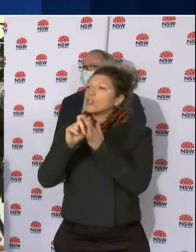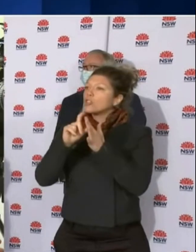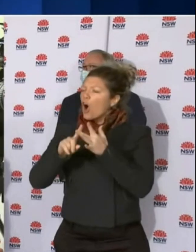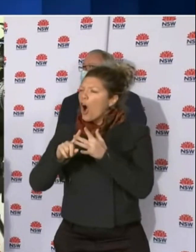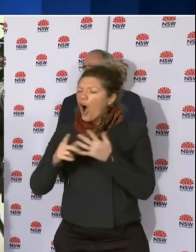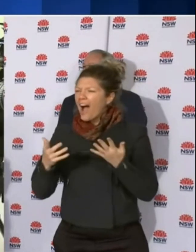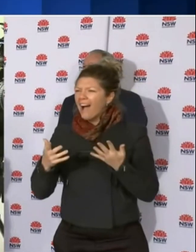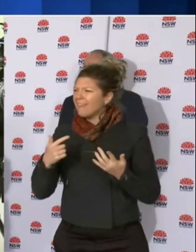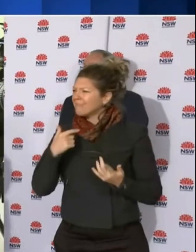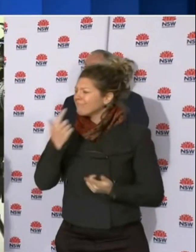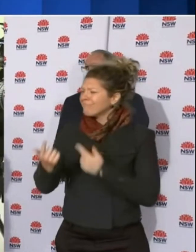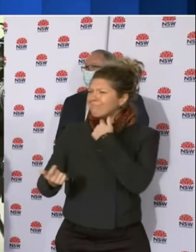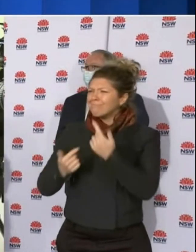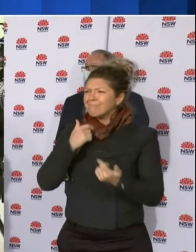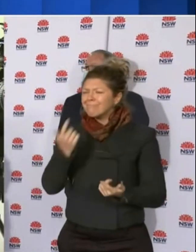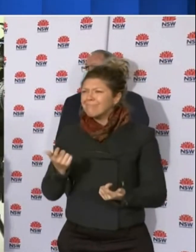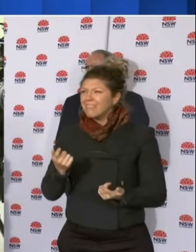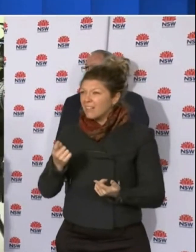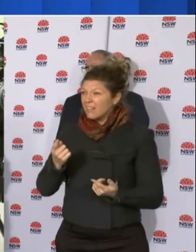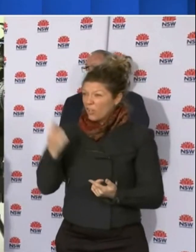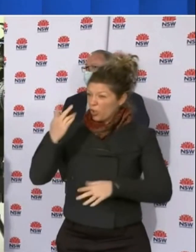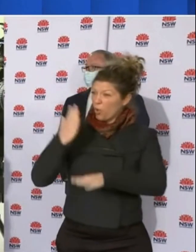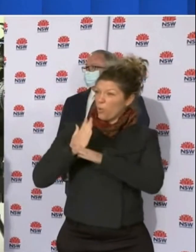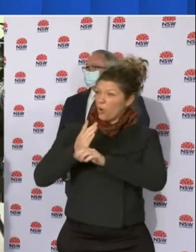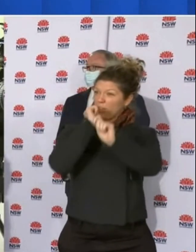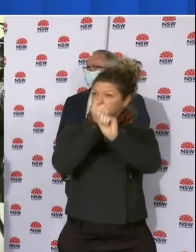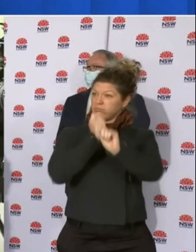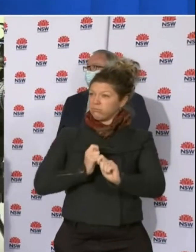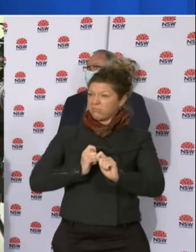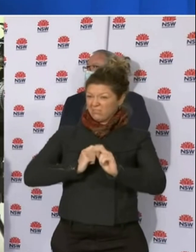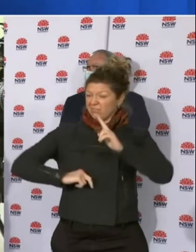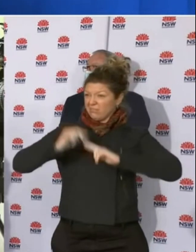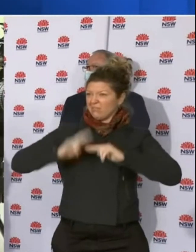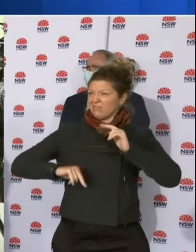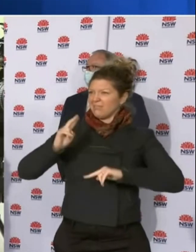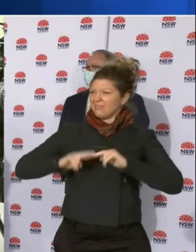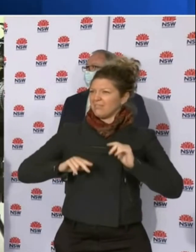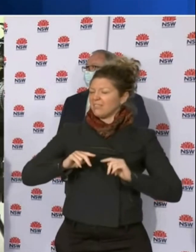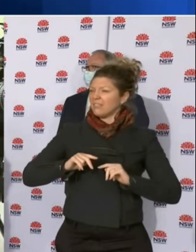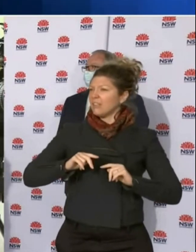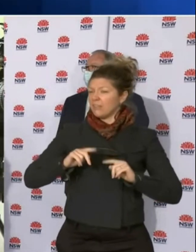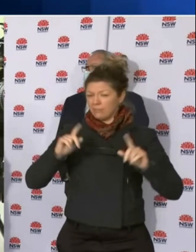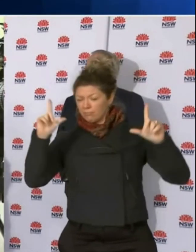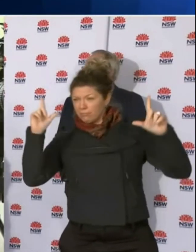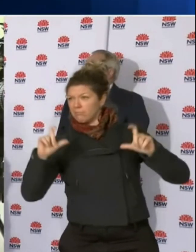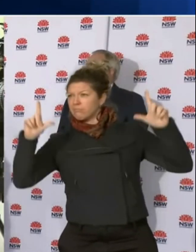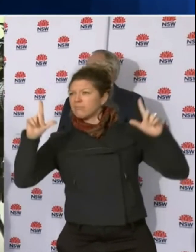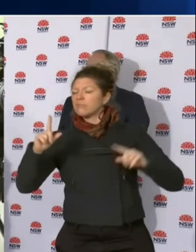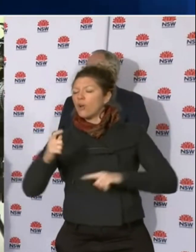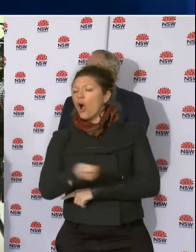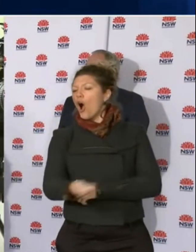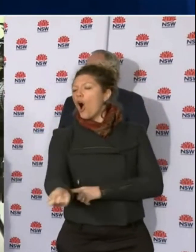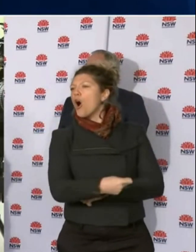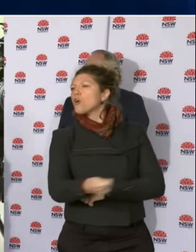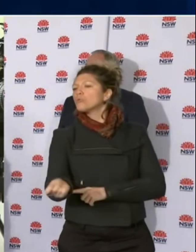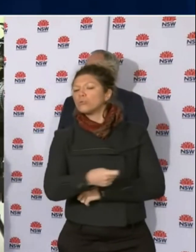don't seem to care. There was a photograph at Manly from a construction worker hosing down his site, finishing up because he can't work for the